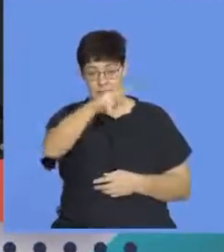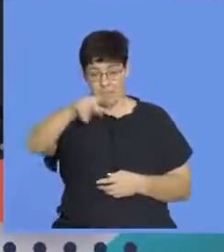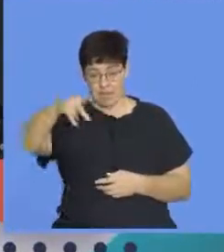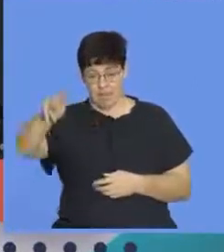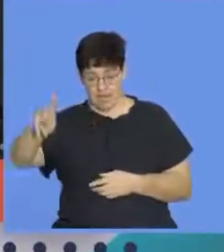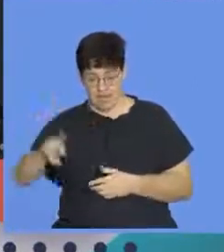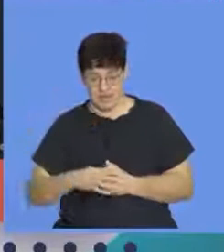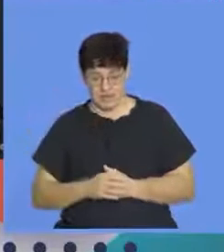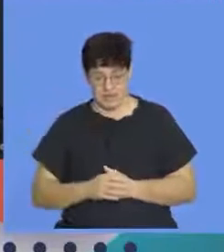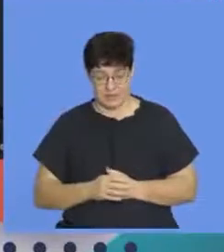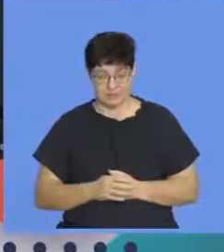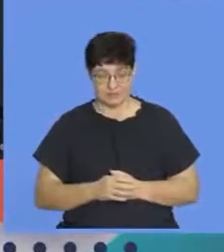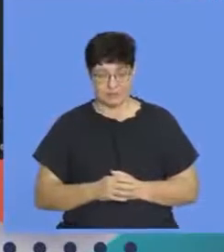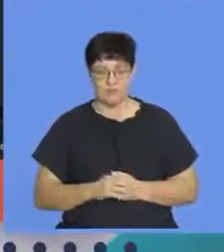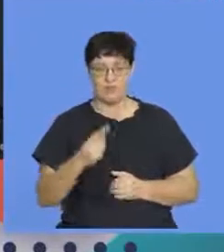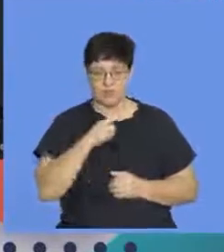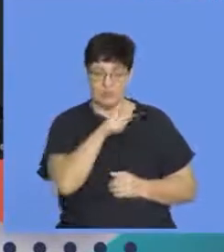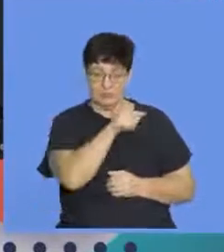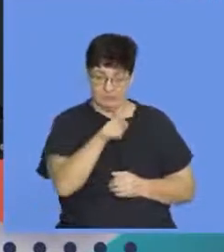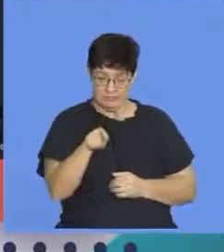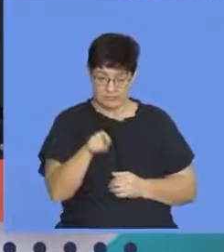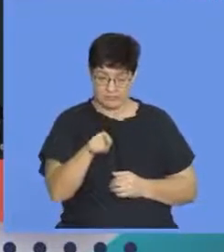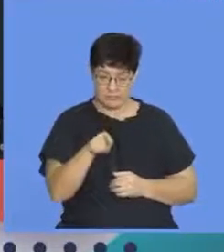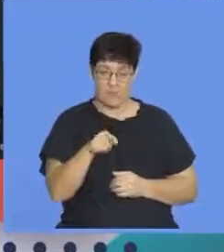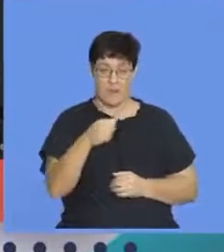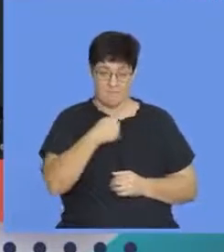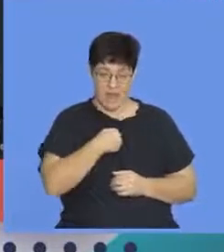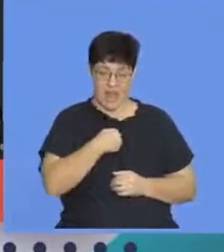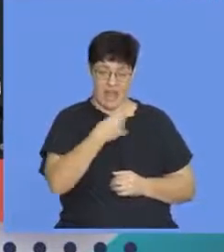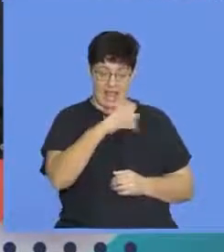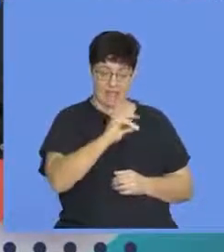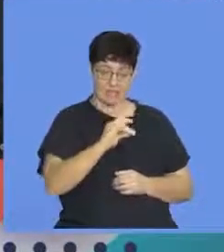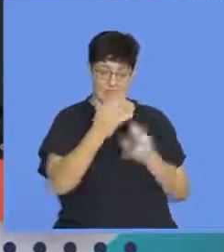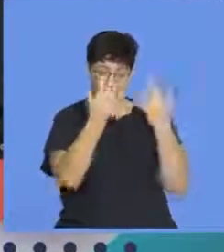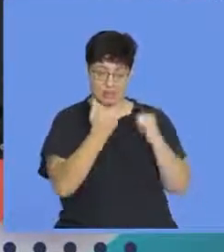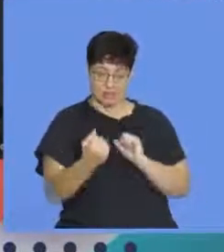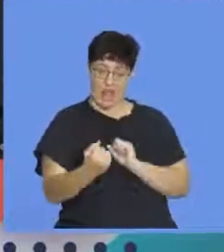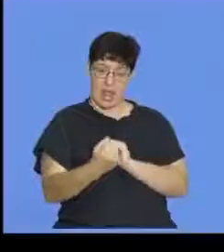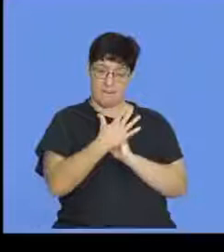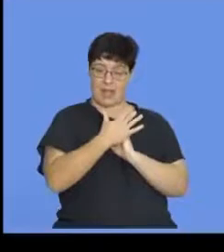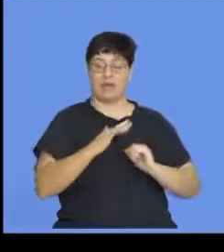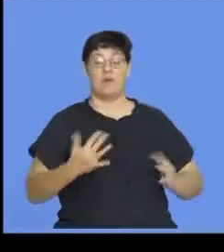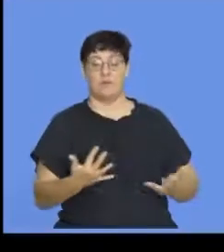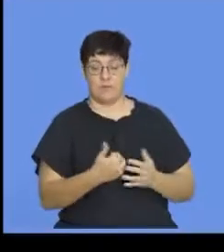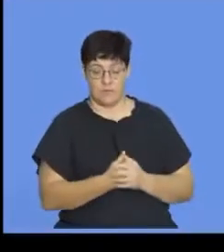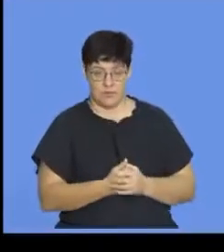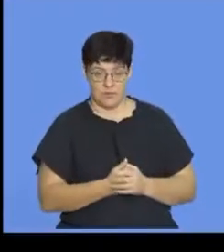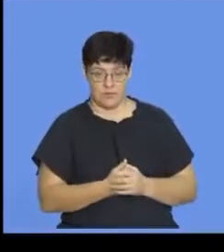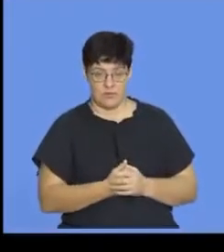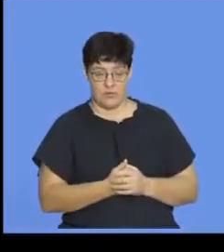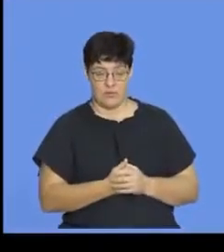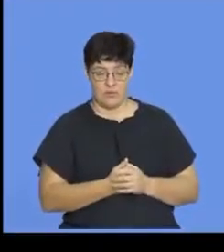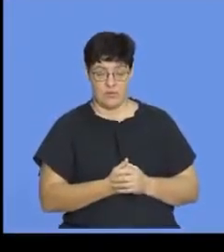how is this going to impact on my cash budget? Once again, notice under my